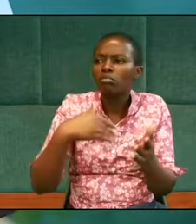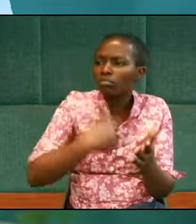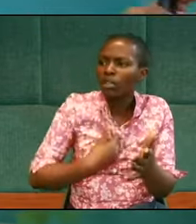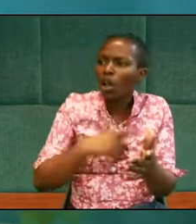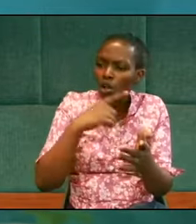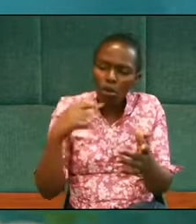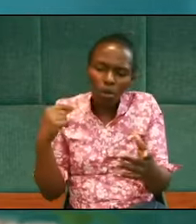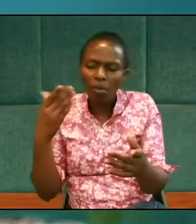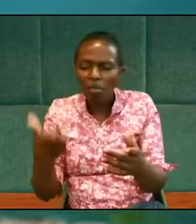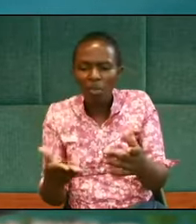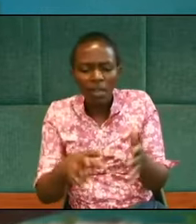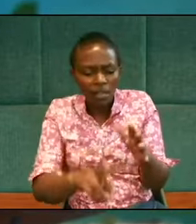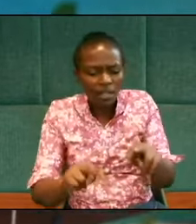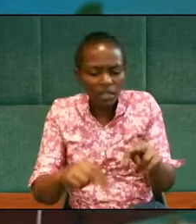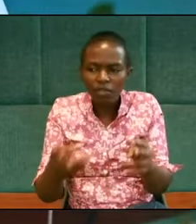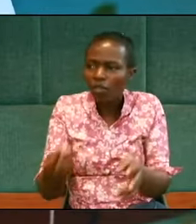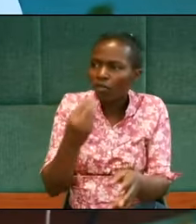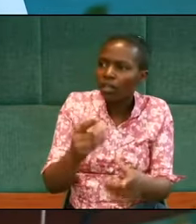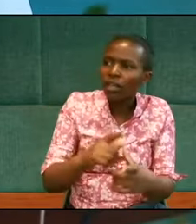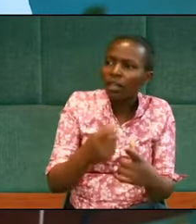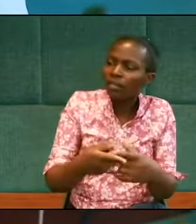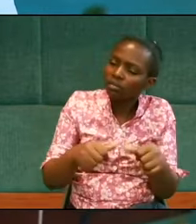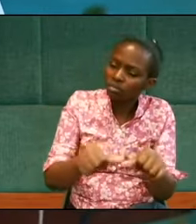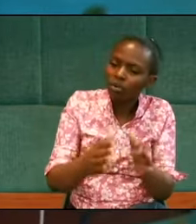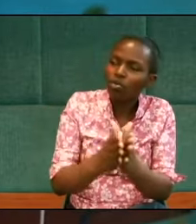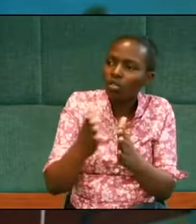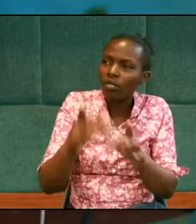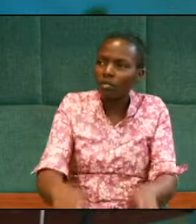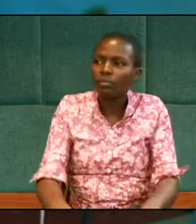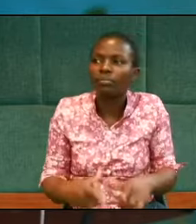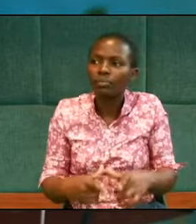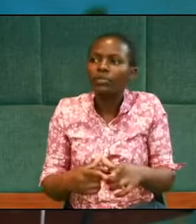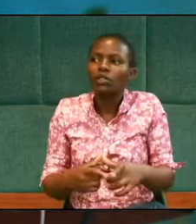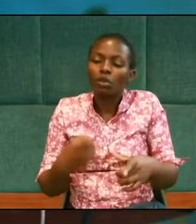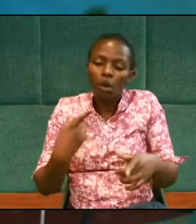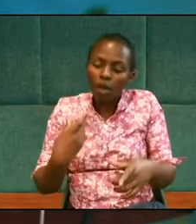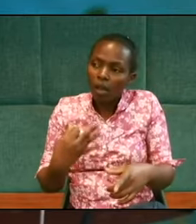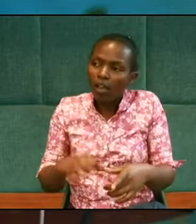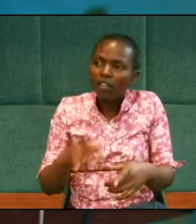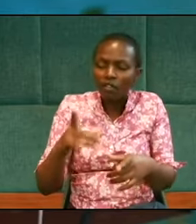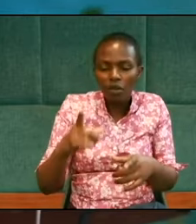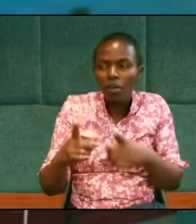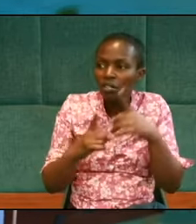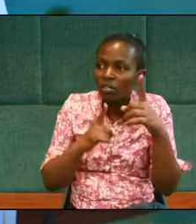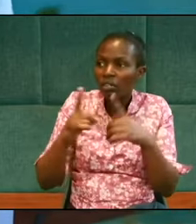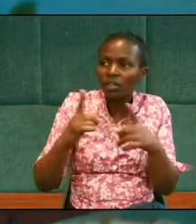Then you know it's a simple lie. But this one, if you are traveling, you need to call.